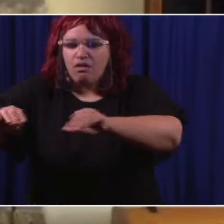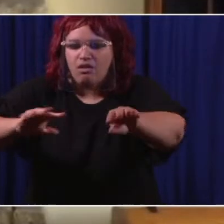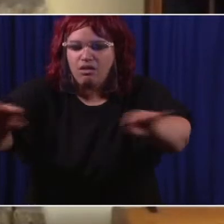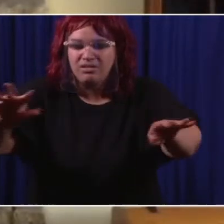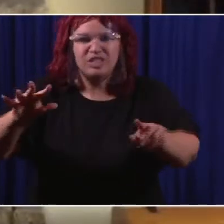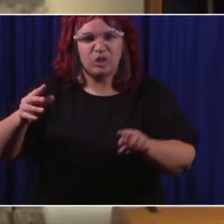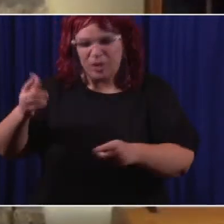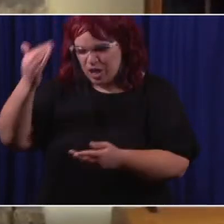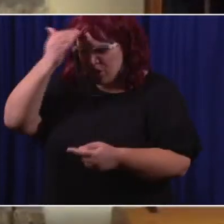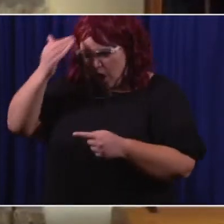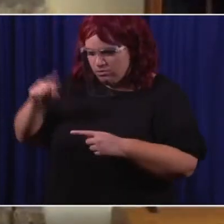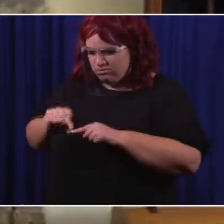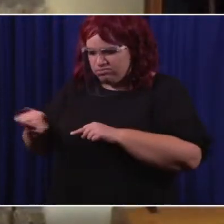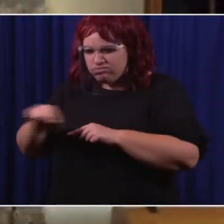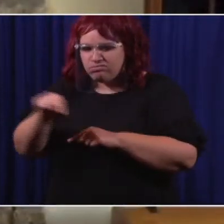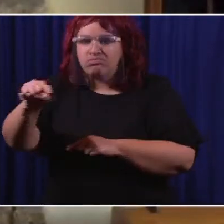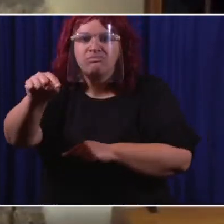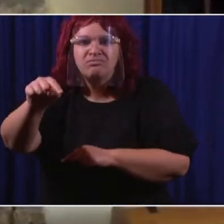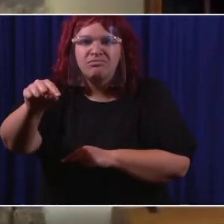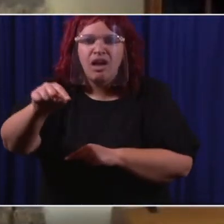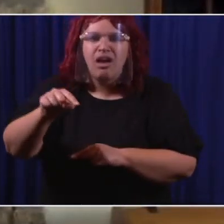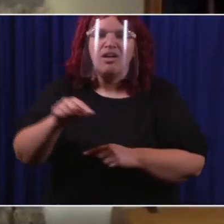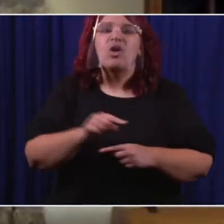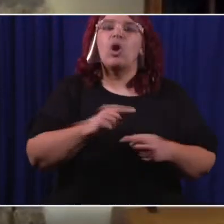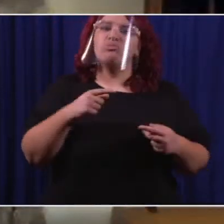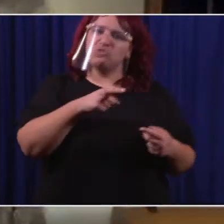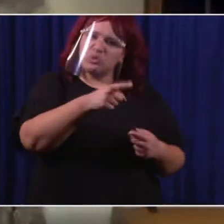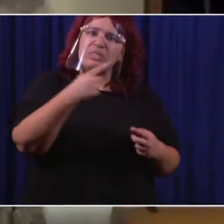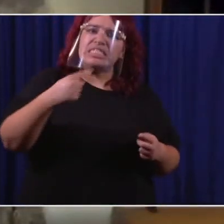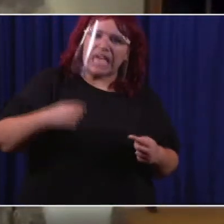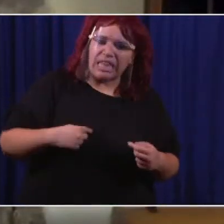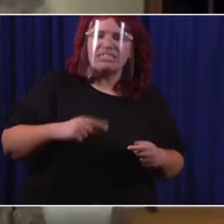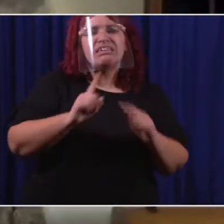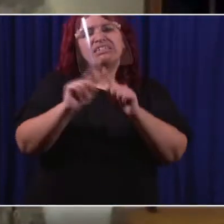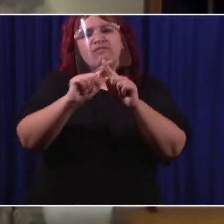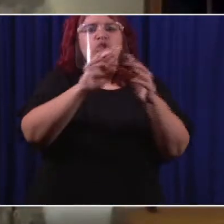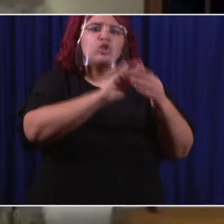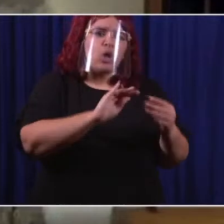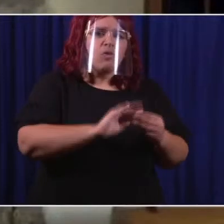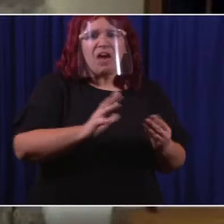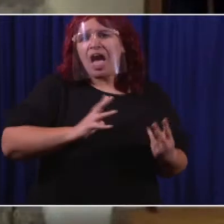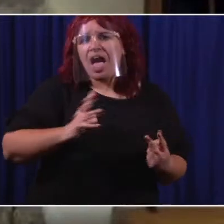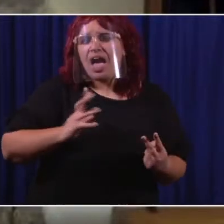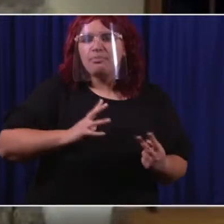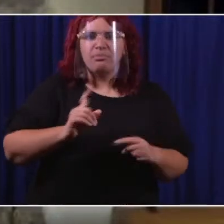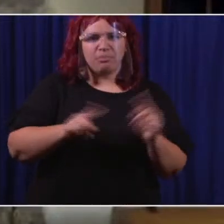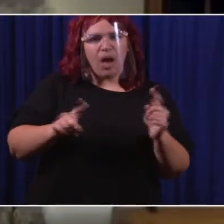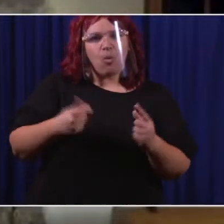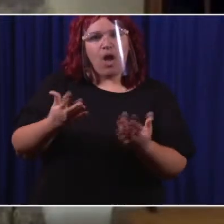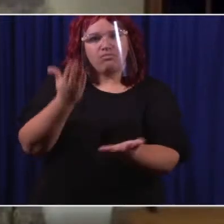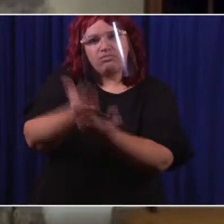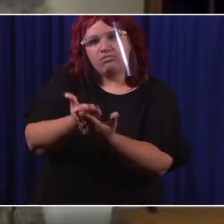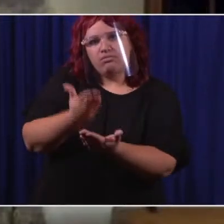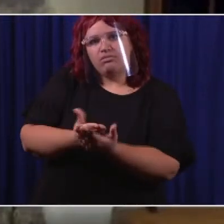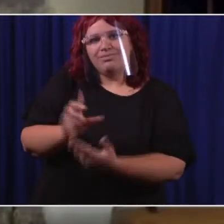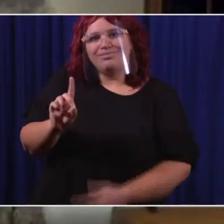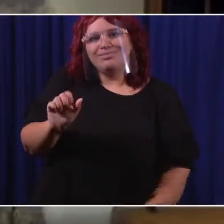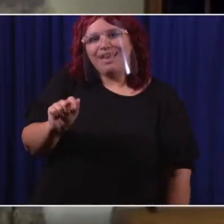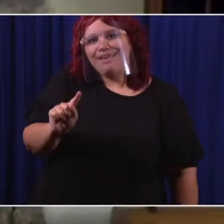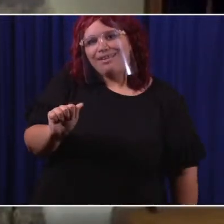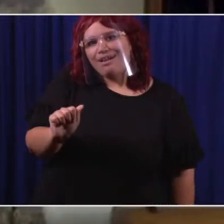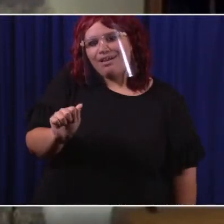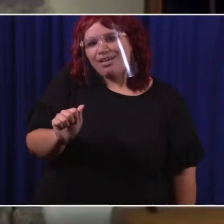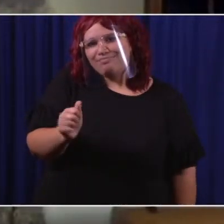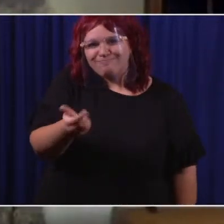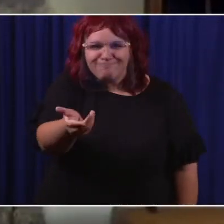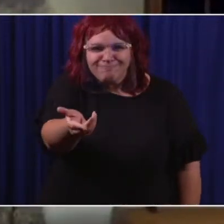that shows how this virus is spreading? Well, it's interesting that you mentioned that. We had